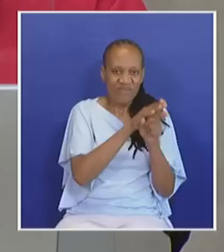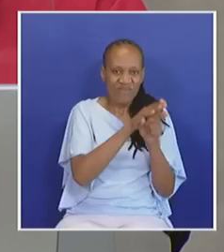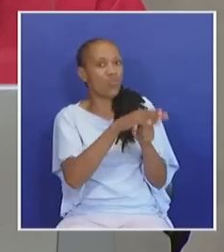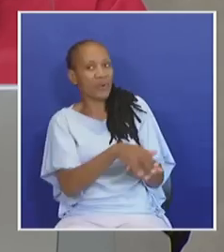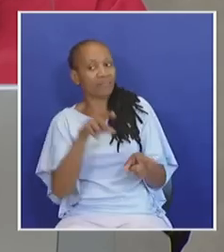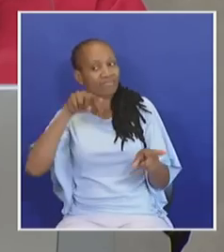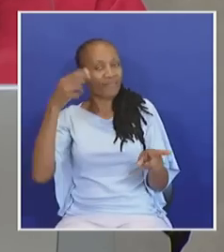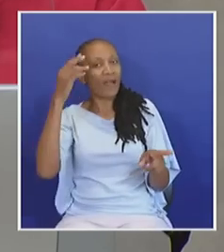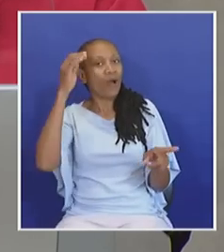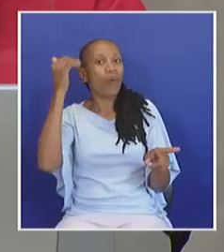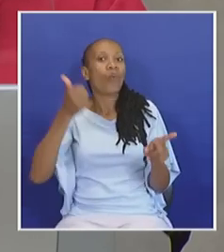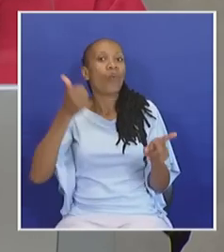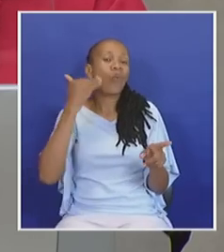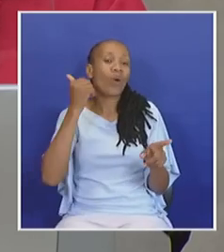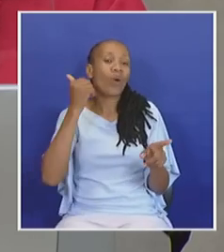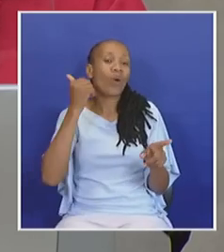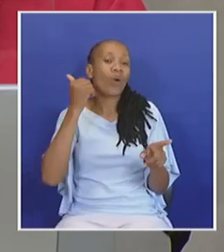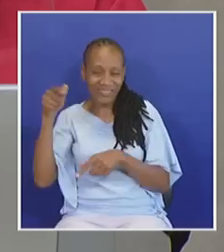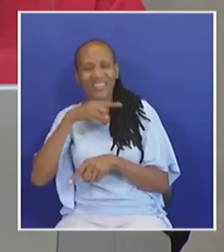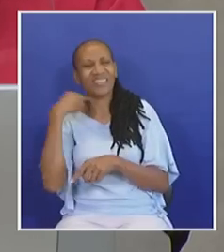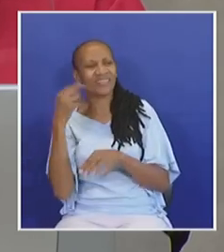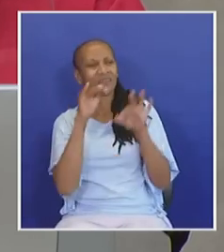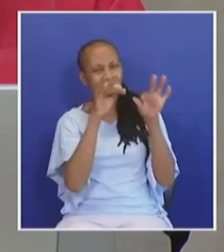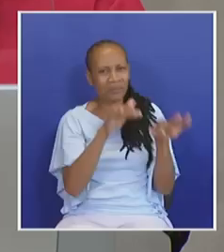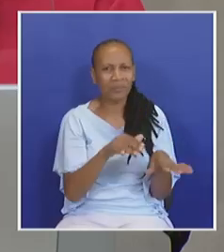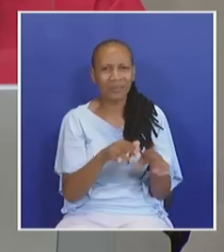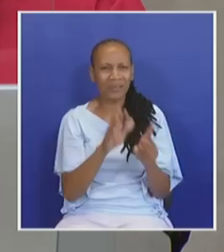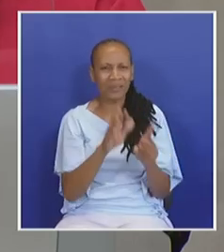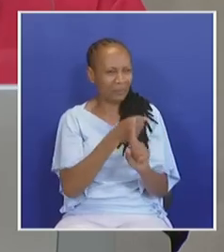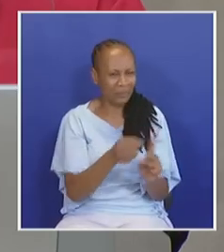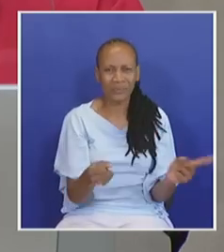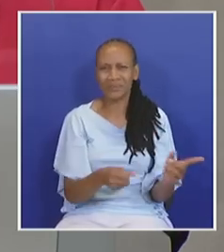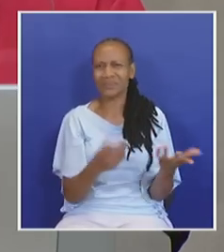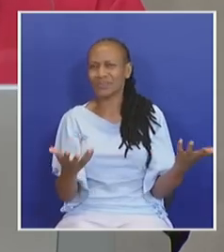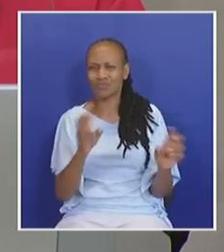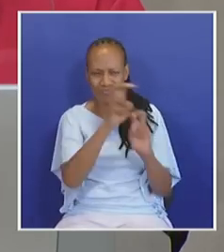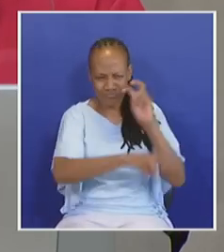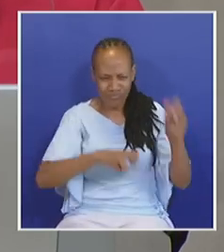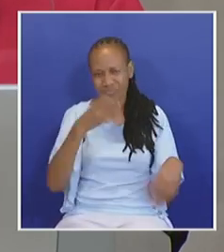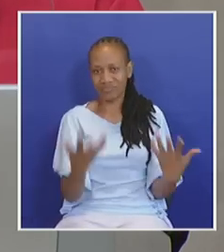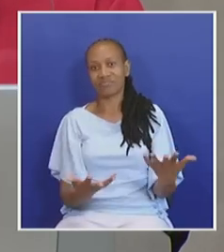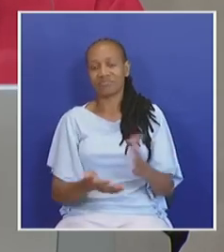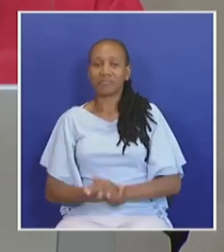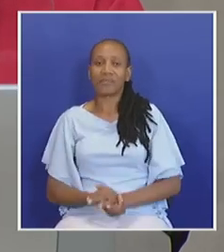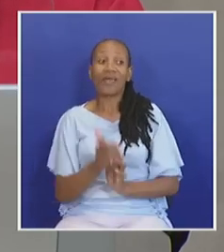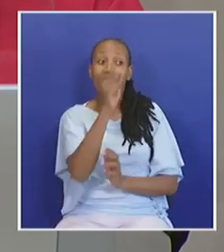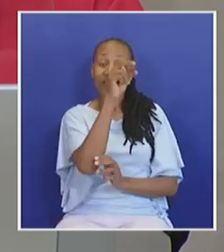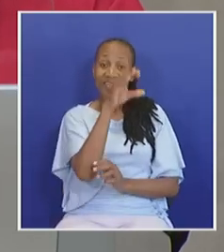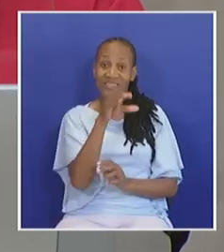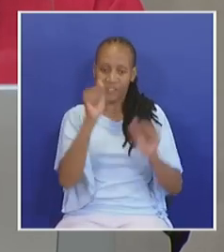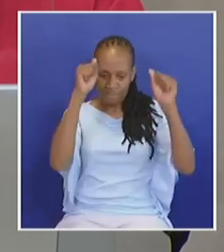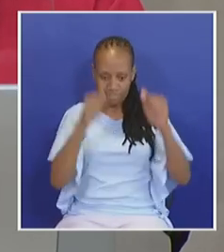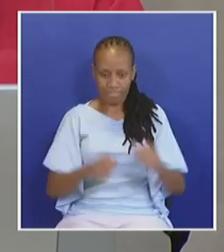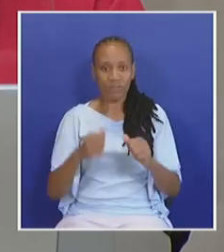which took our land, killed our people, and robbed us of our human dignity. When the ANC agreed to let whites keep all